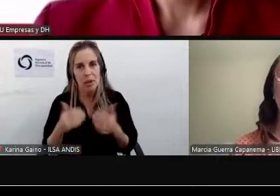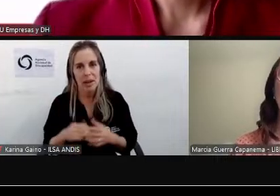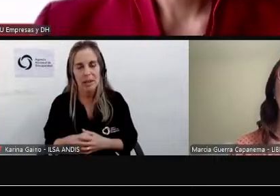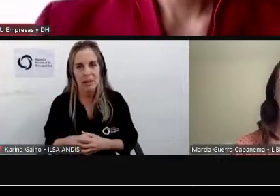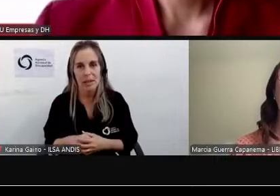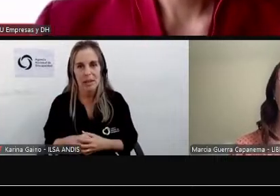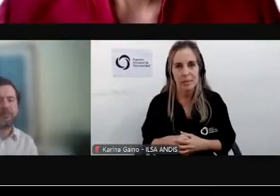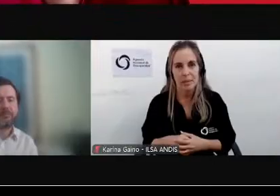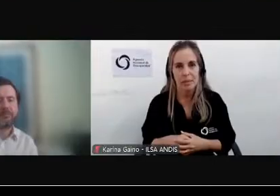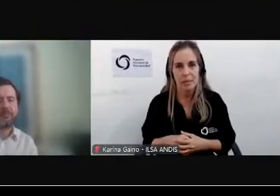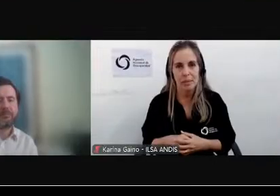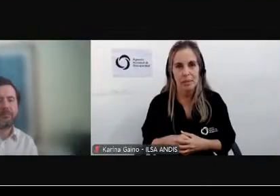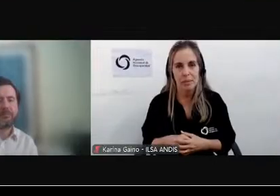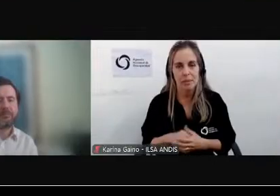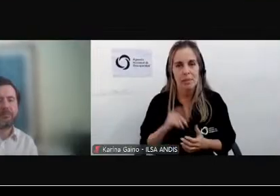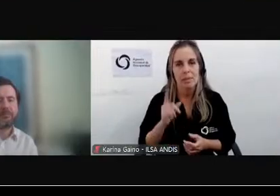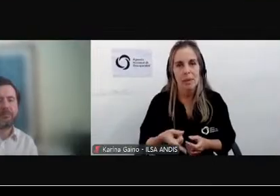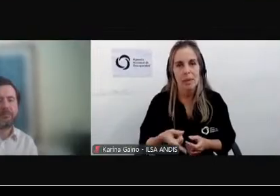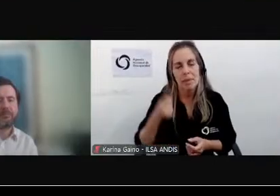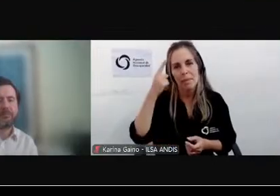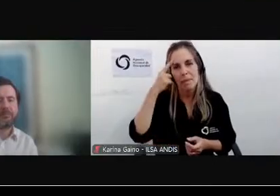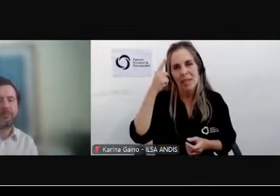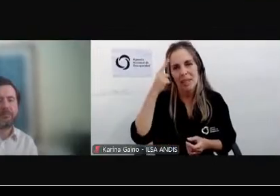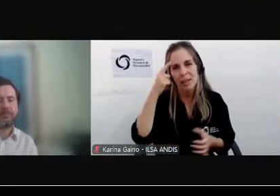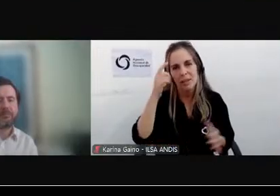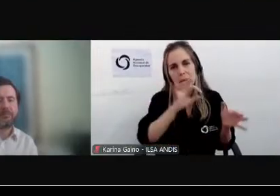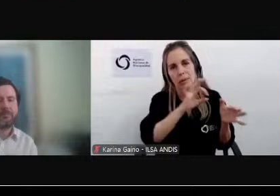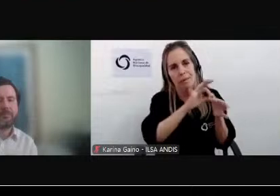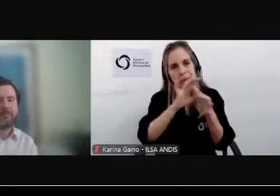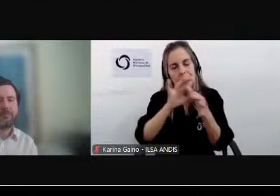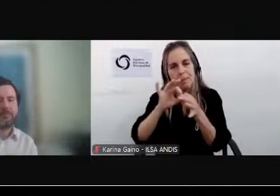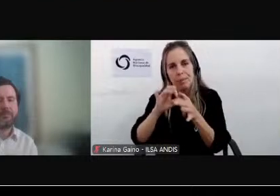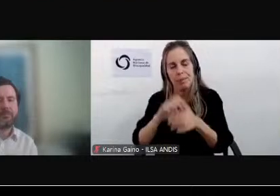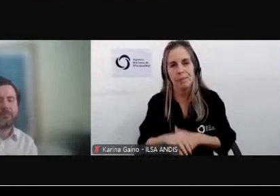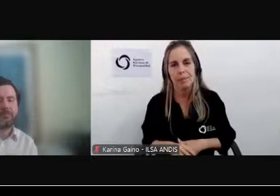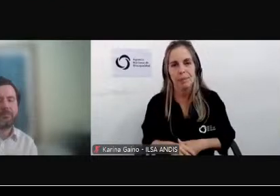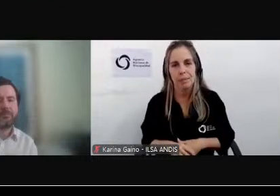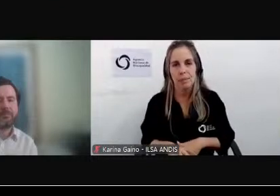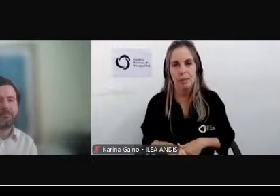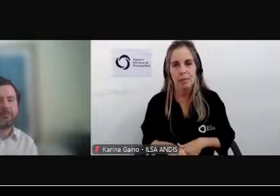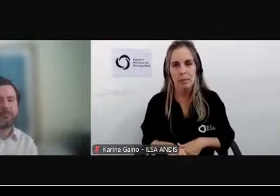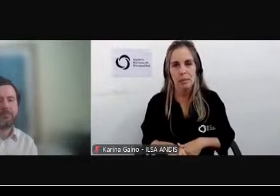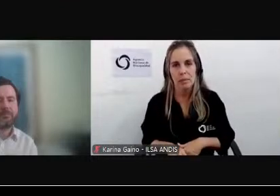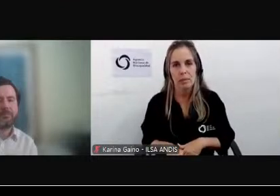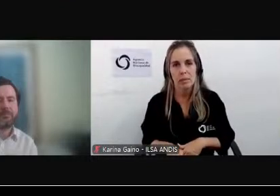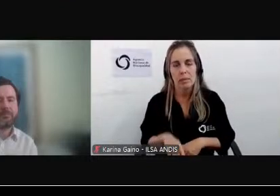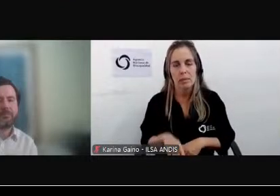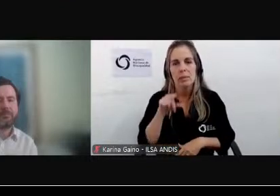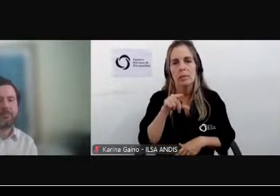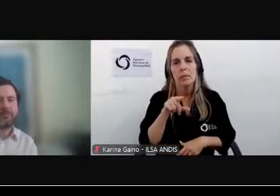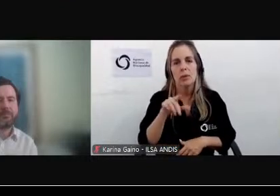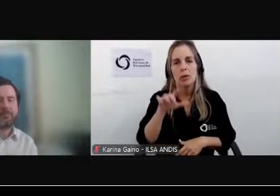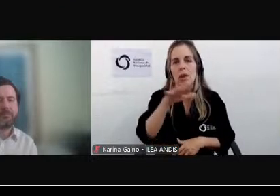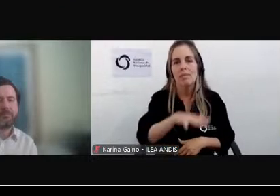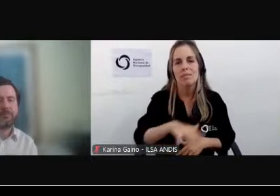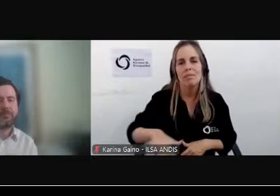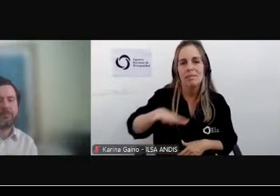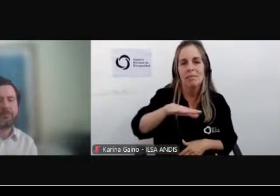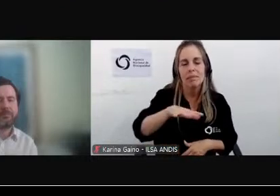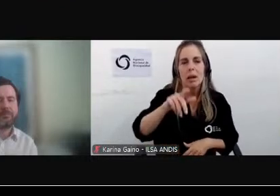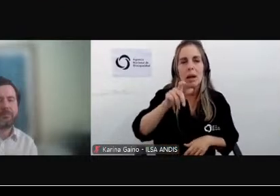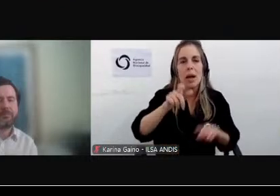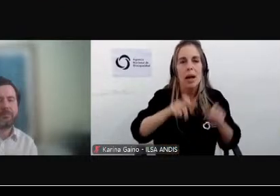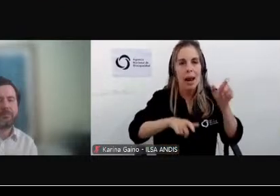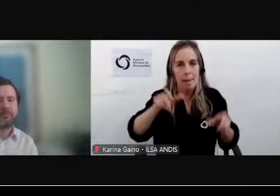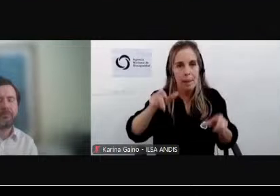the heart of all the process is very important. Thank you, Fernanda. And thinking of having